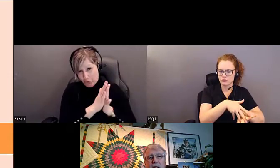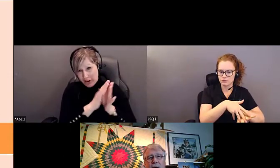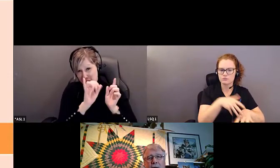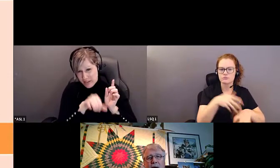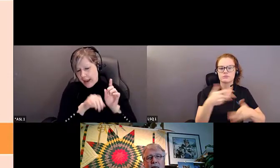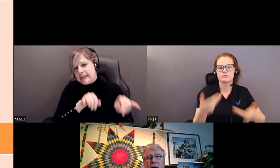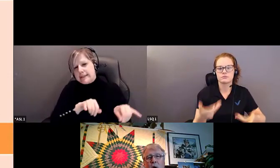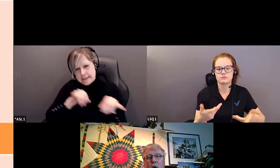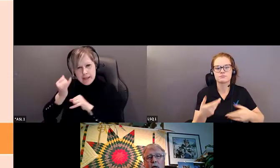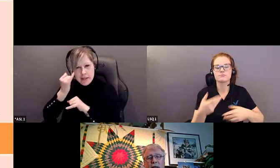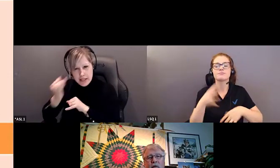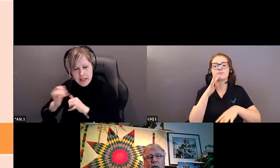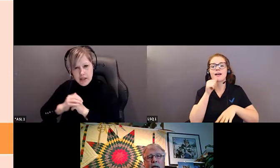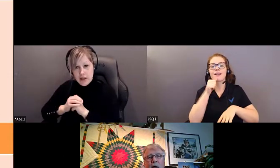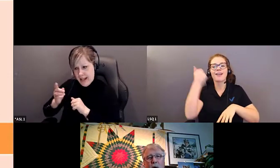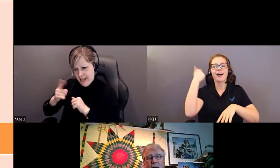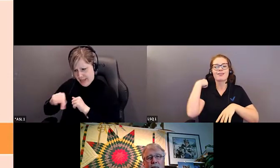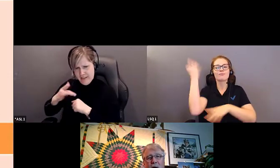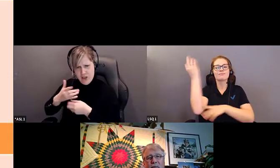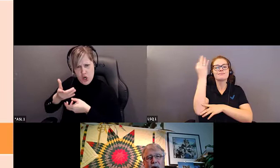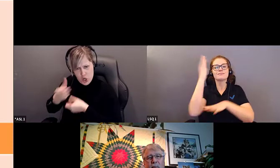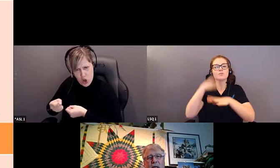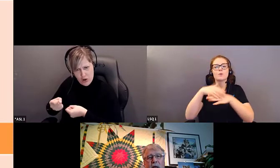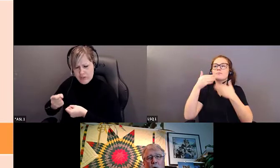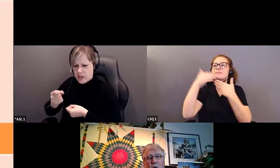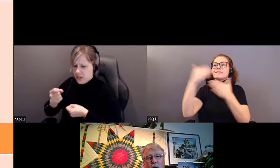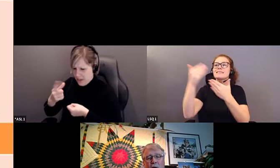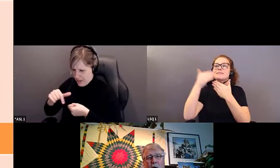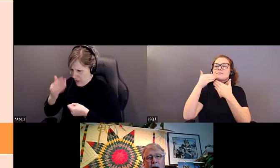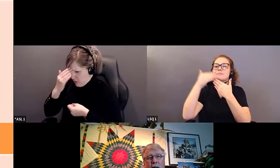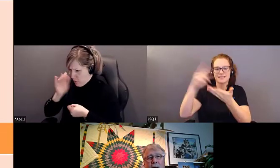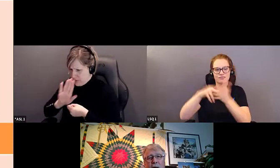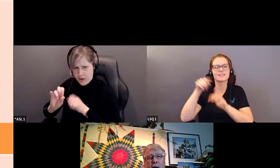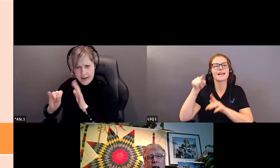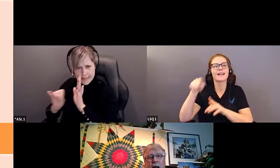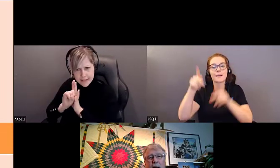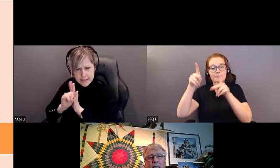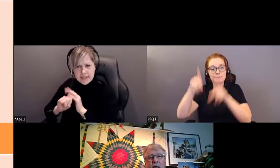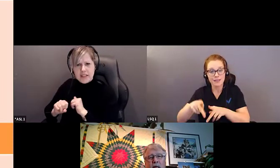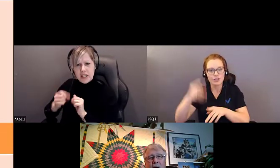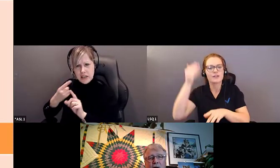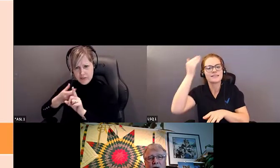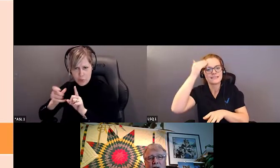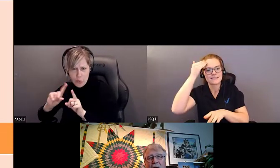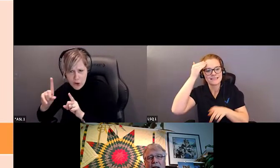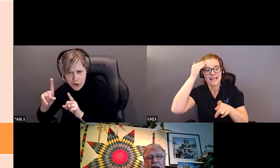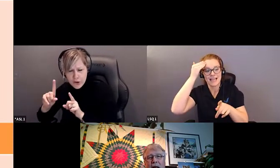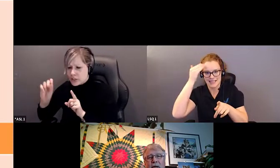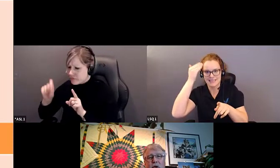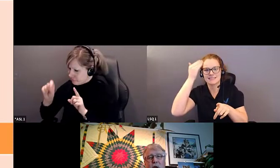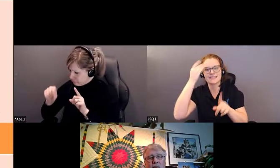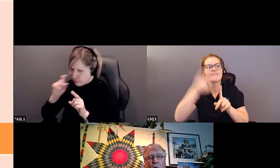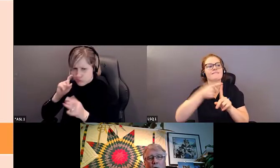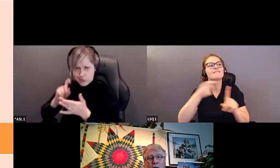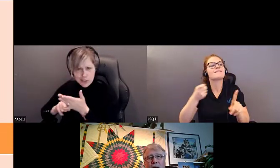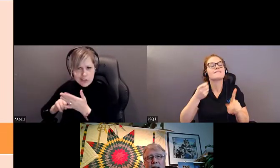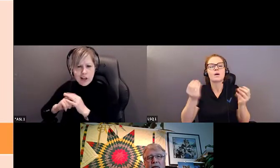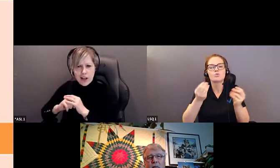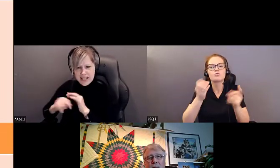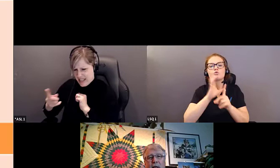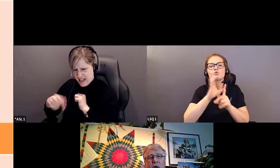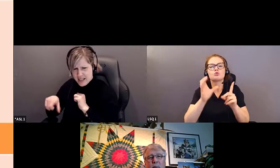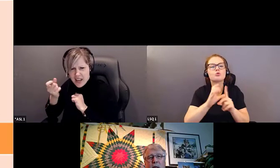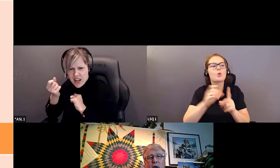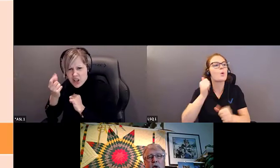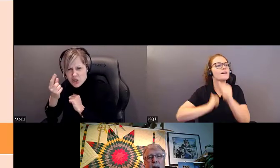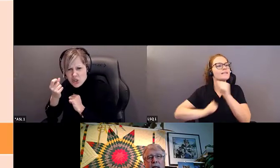history that they have, they know their history, they know where they've come from, they know who they are. They understand the nature of all things